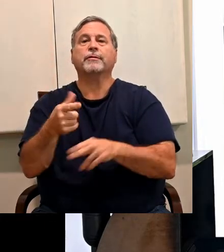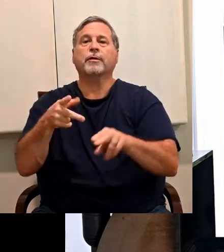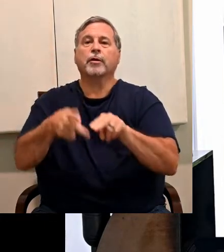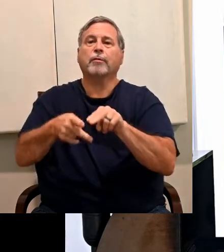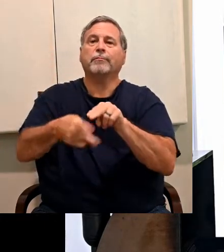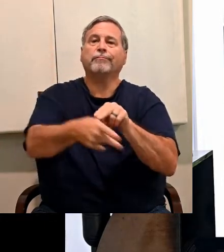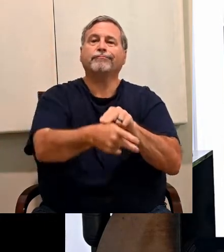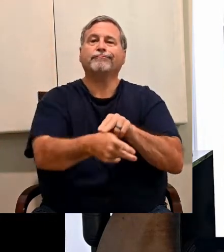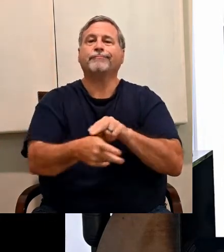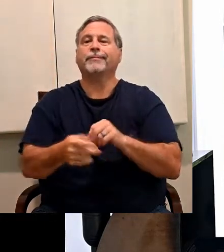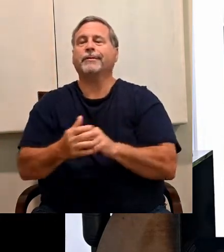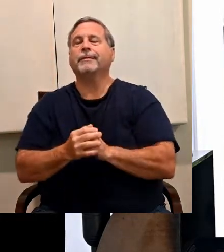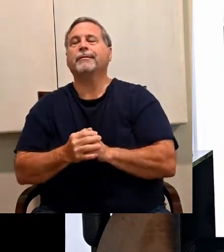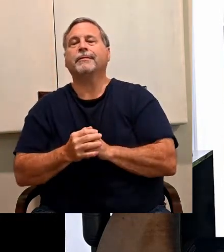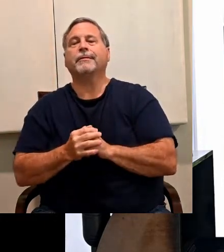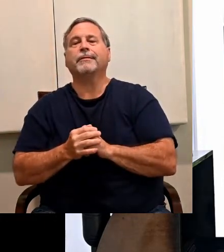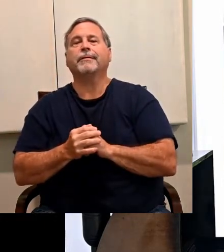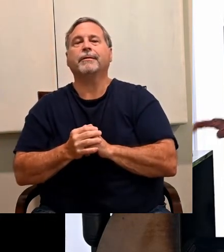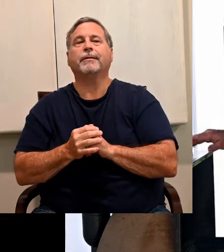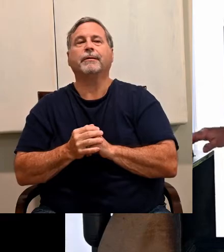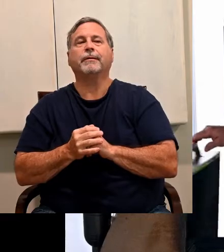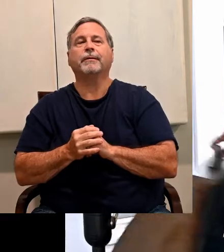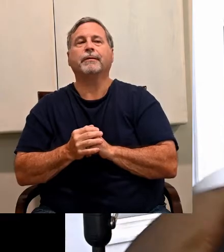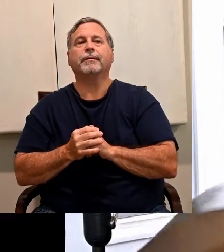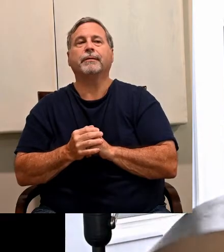that I'd carved off last night that looked like meat.